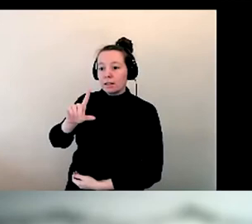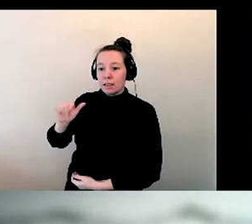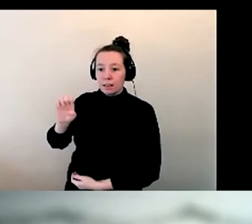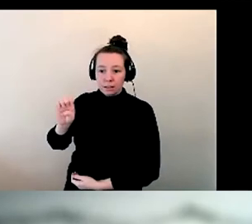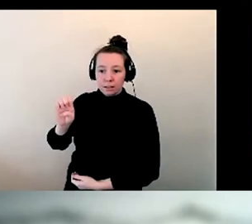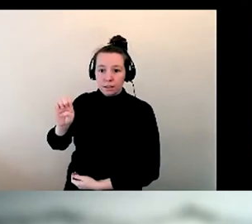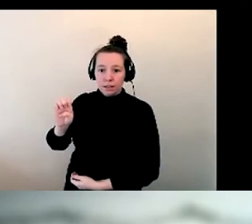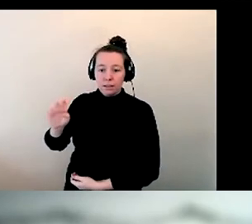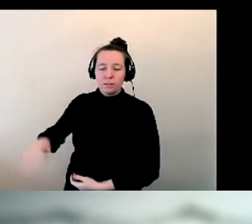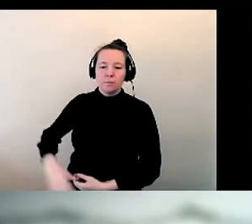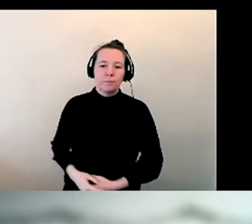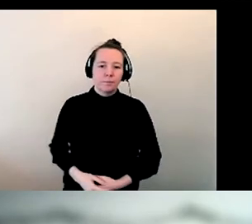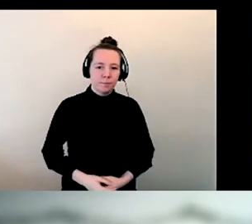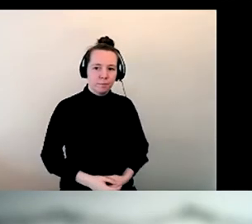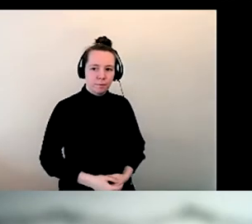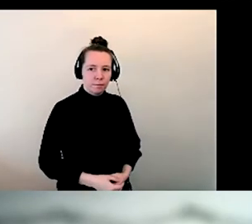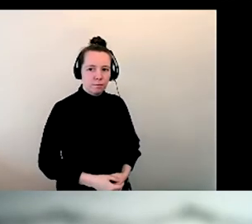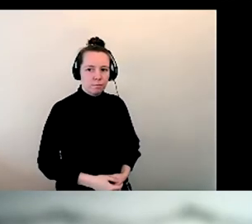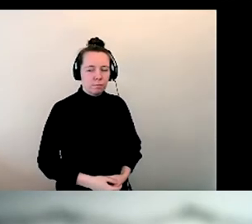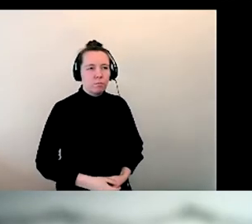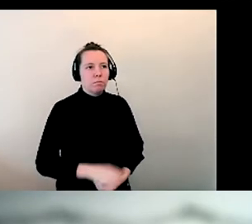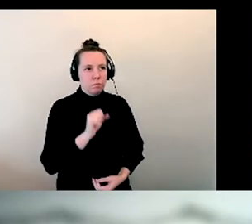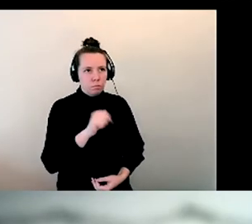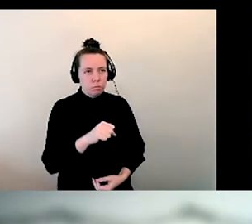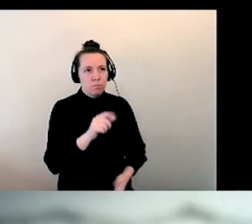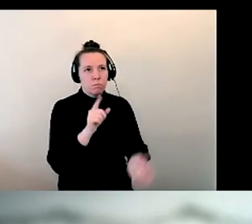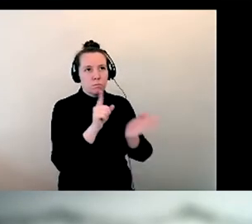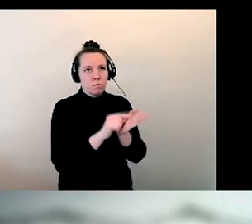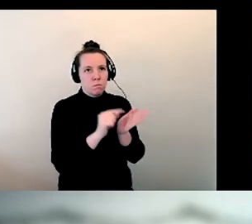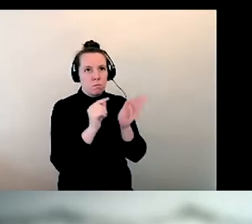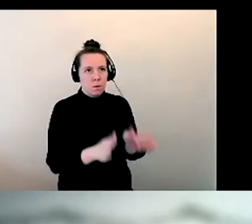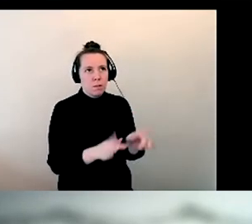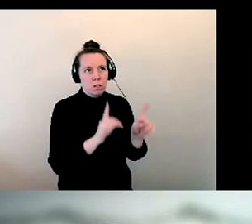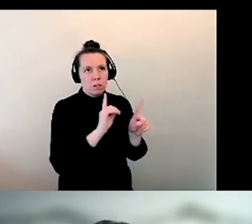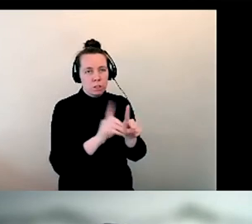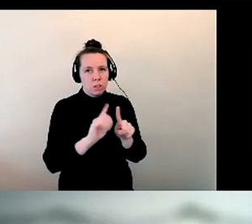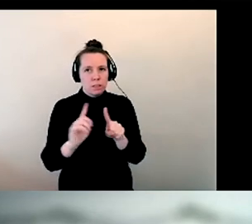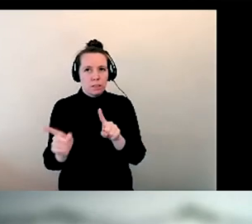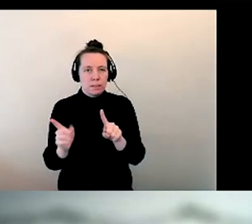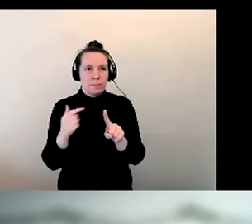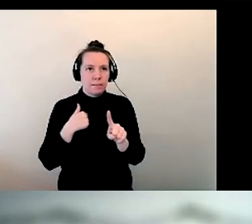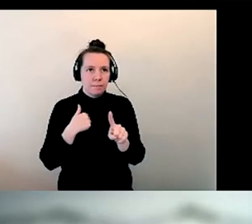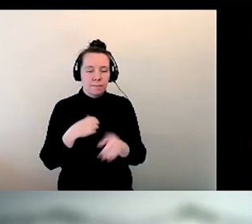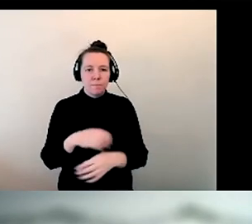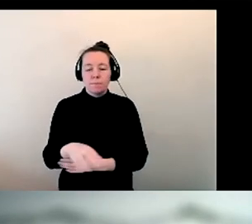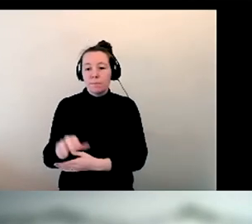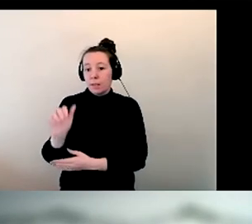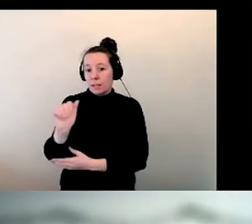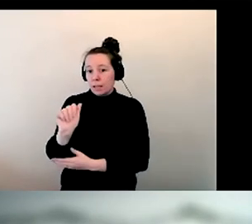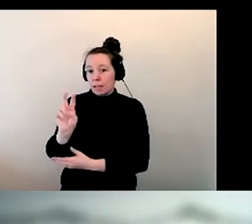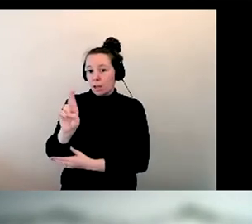Yeah, I collaborate with publishers, yeah, mostly getting ARCs, advanced reader copies, or